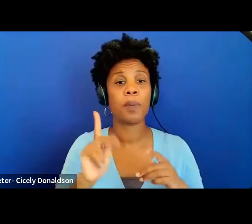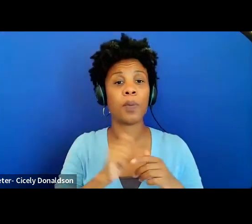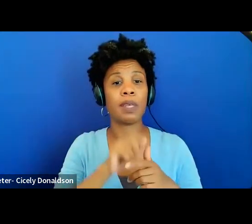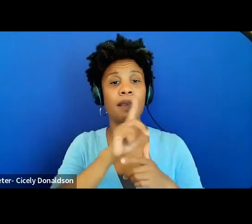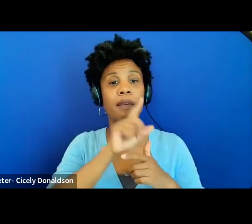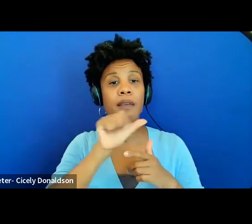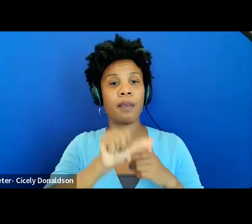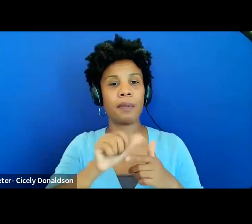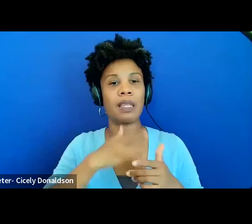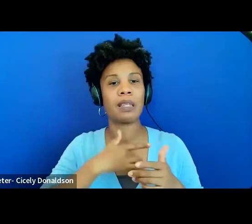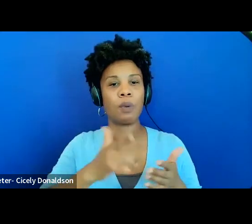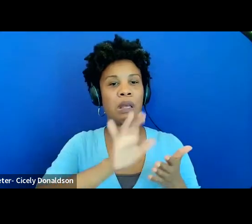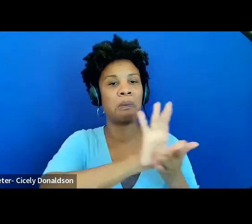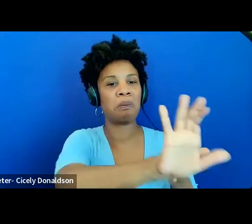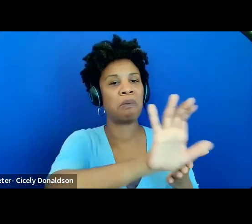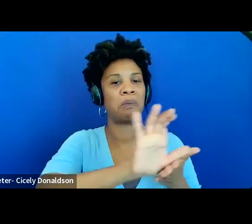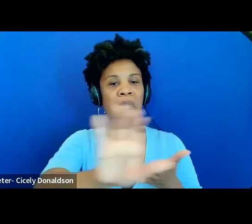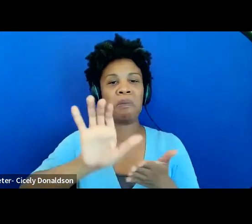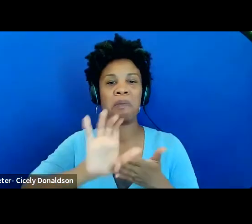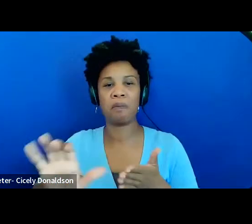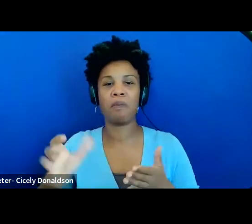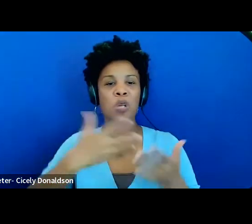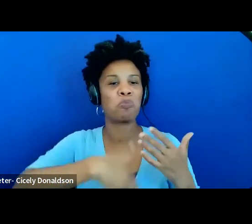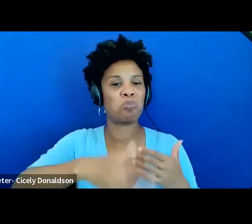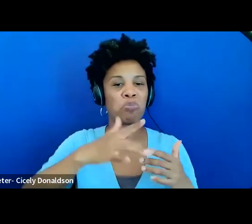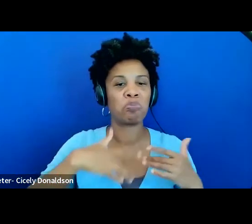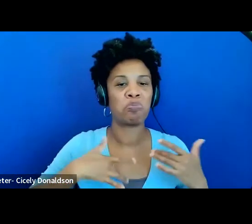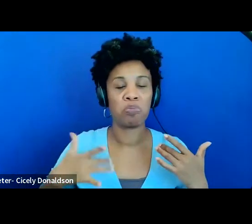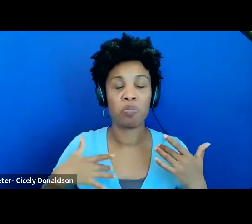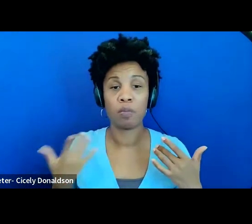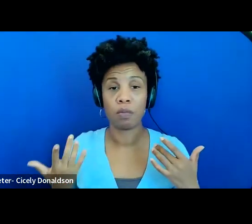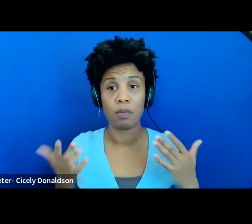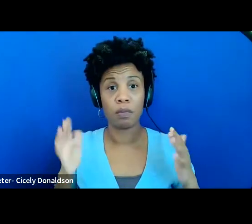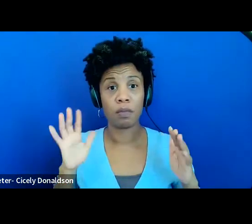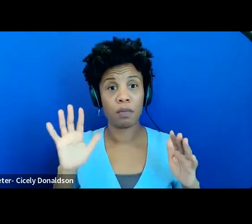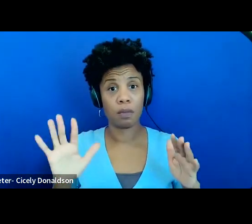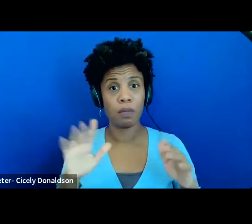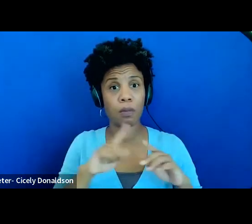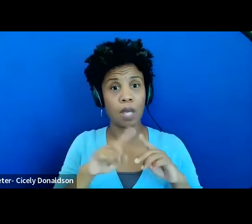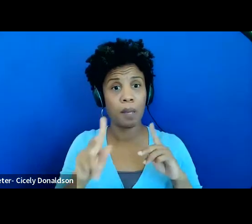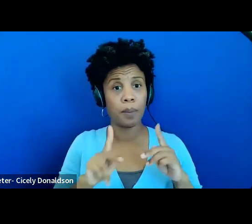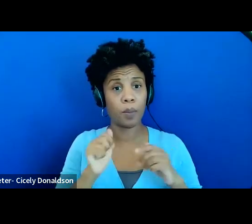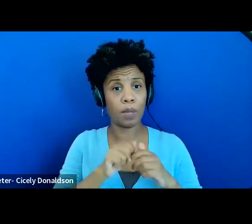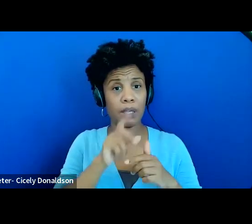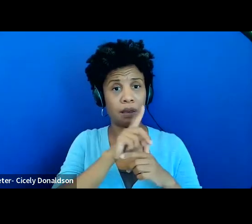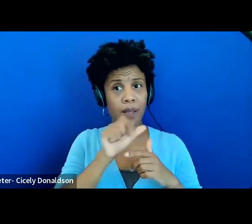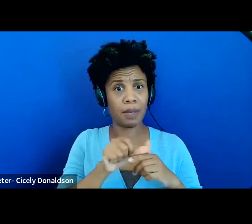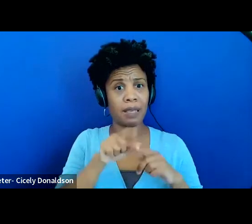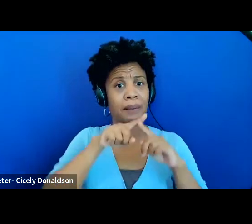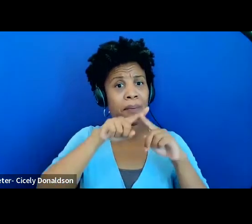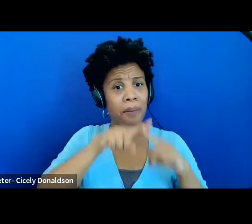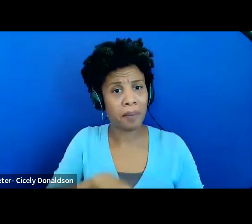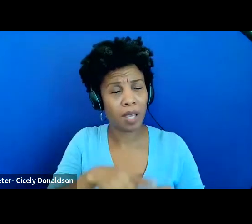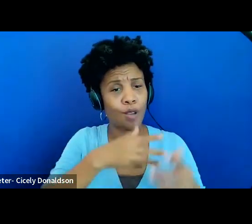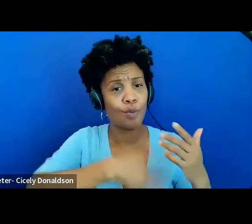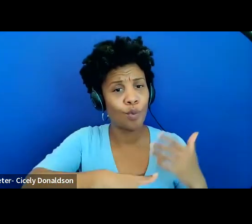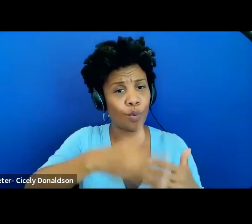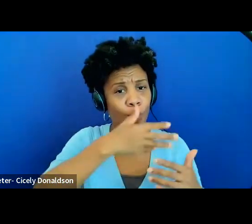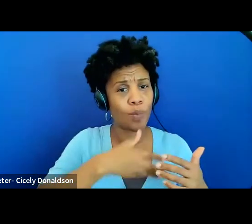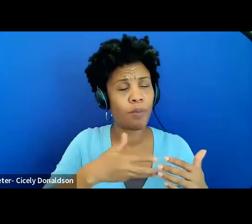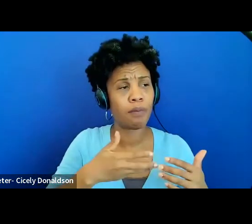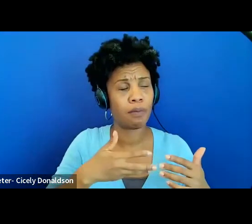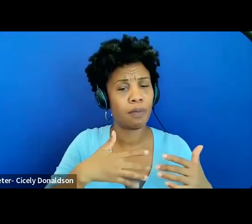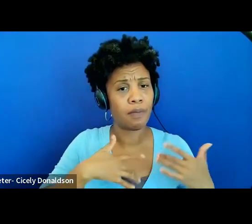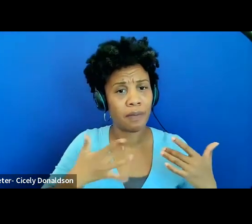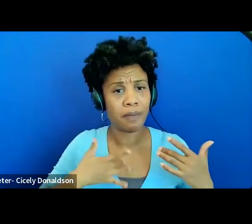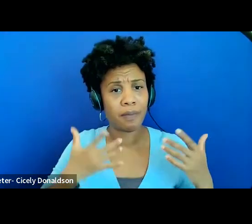events. However, usually, persons with disabilities depend heavily on social events to